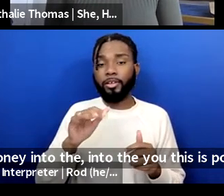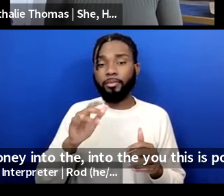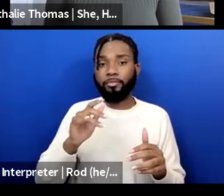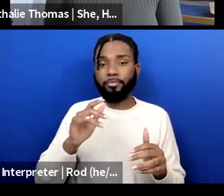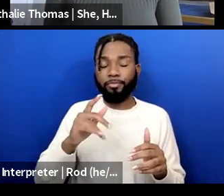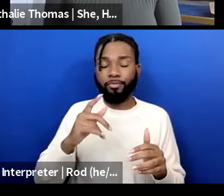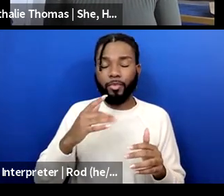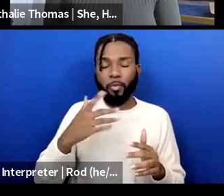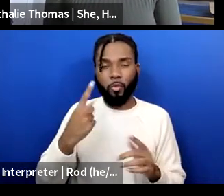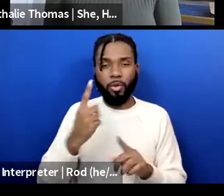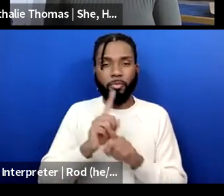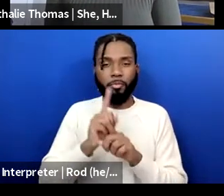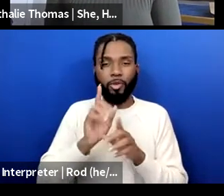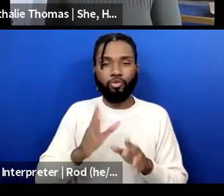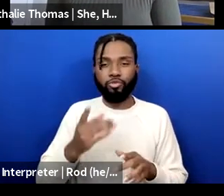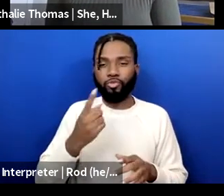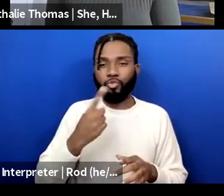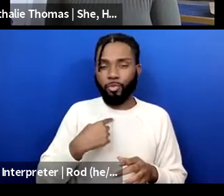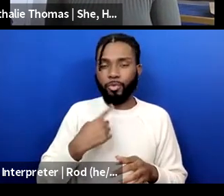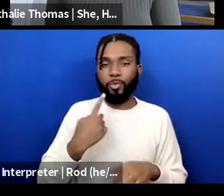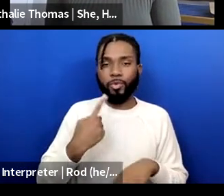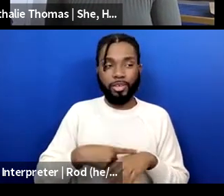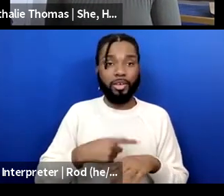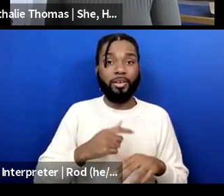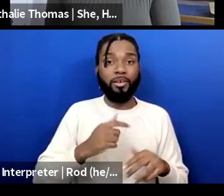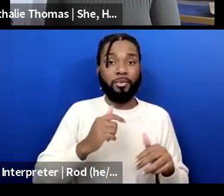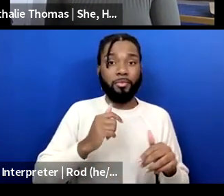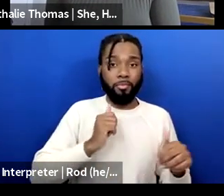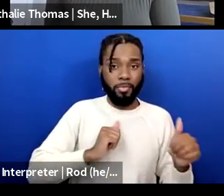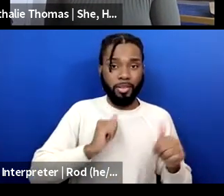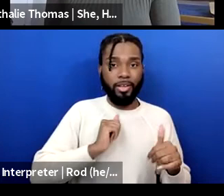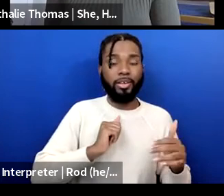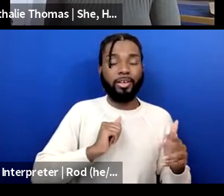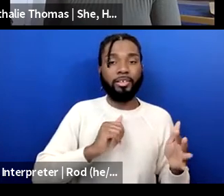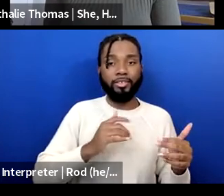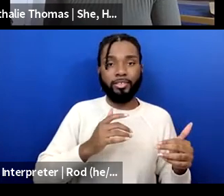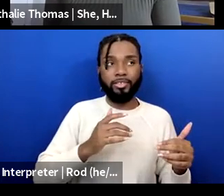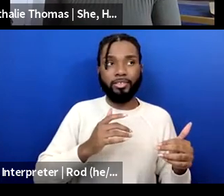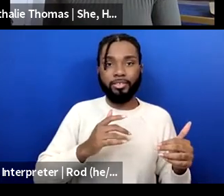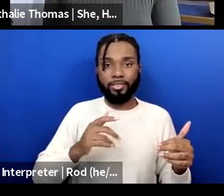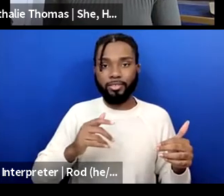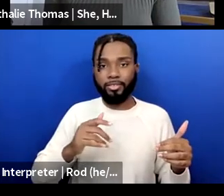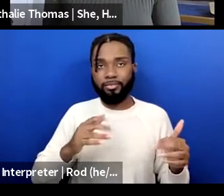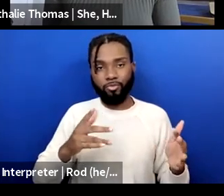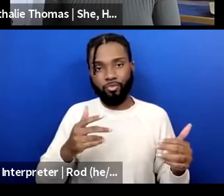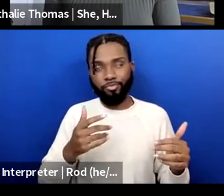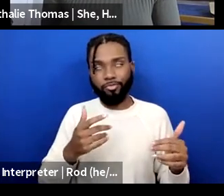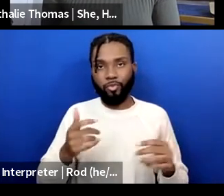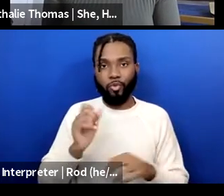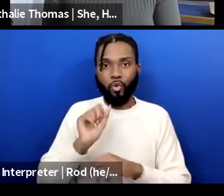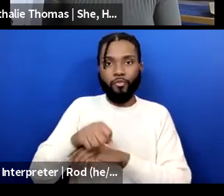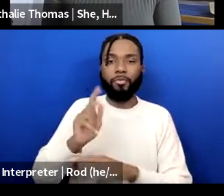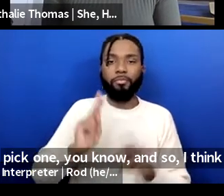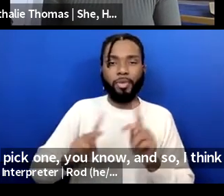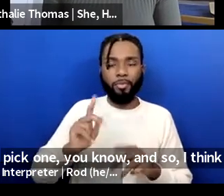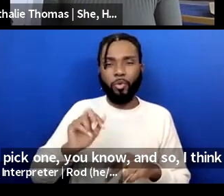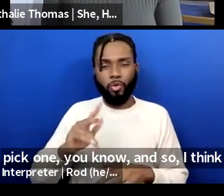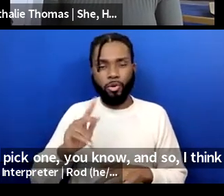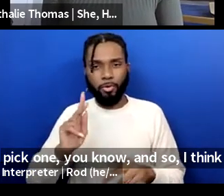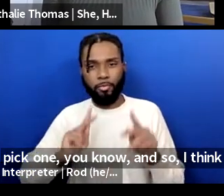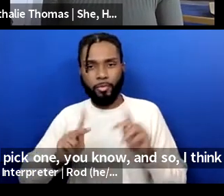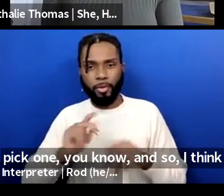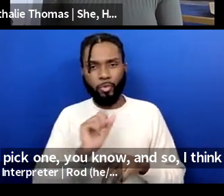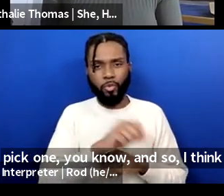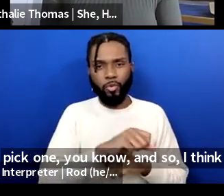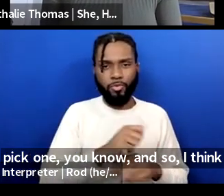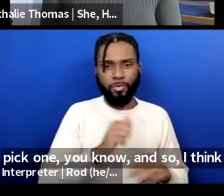me like plays over people, like people over plays. What is it? Like pick one, you know? And so I think that